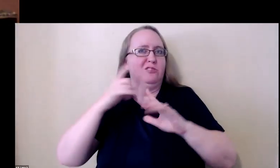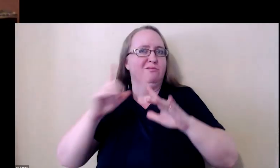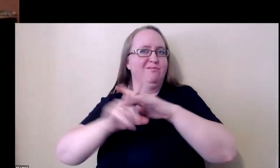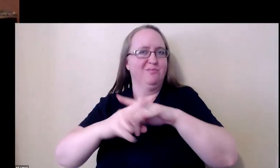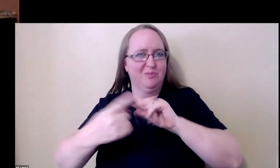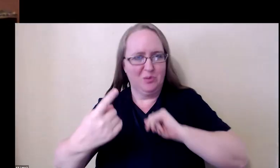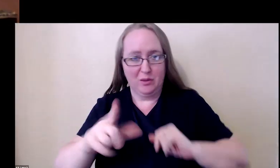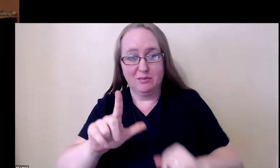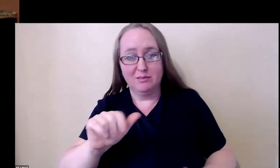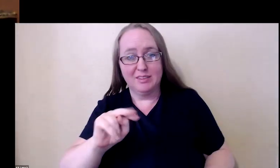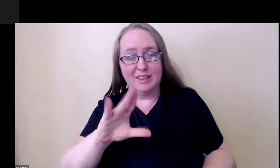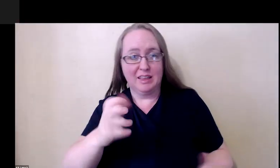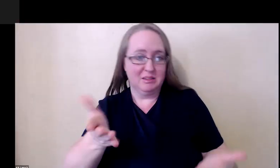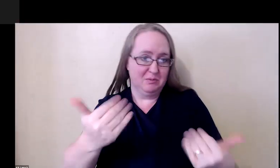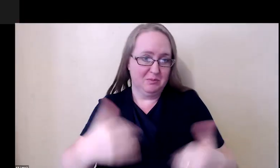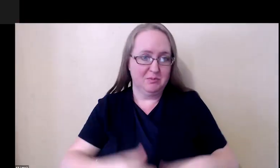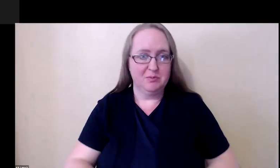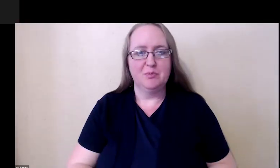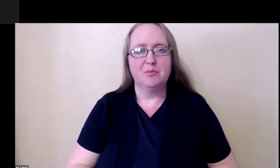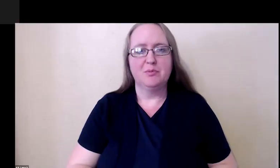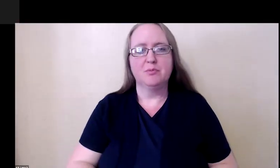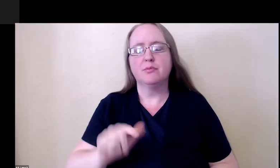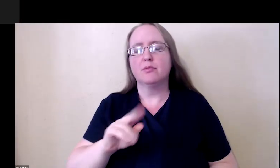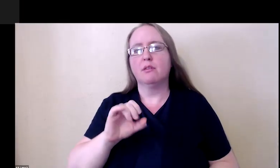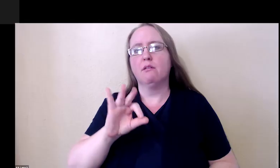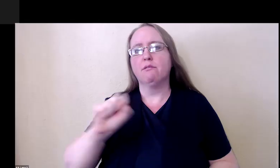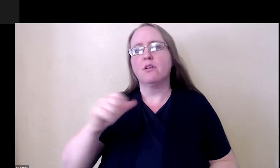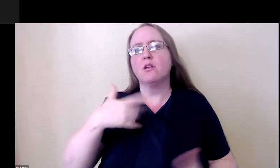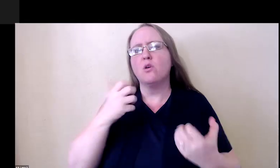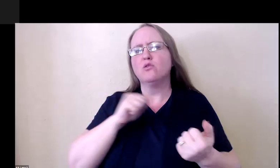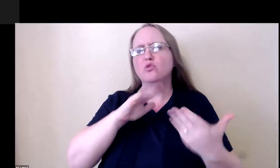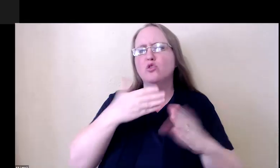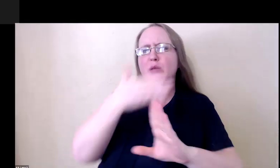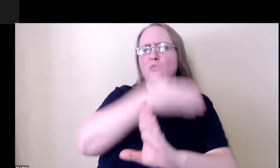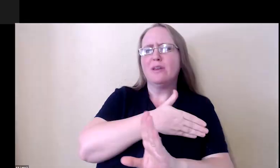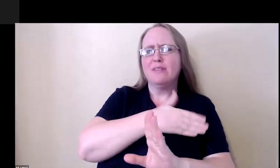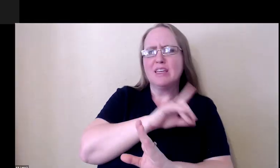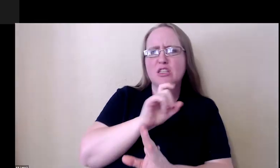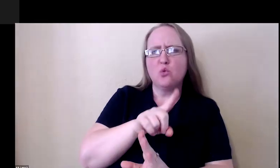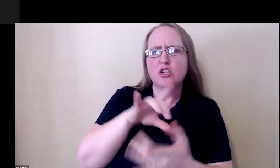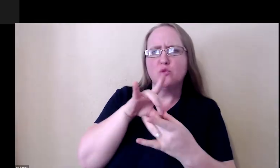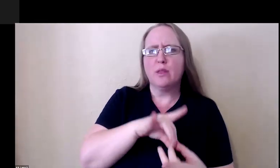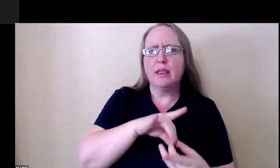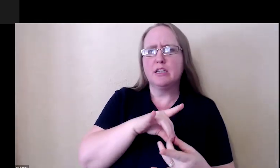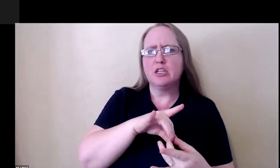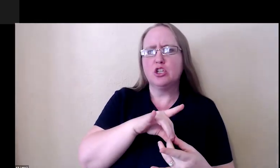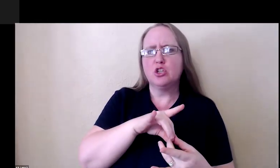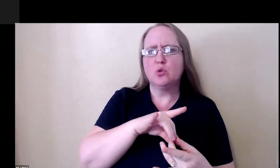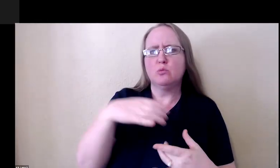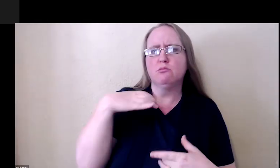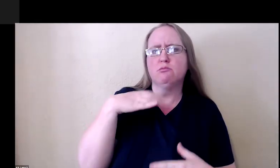Lance, go ahead. May I address the previous question about employer